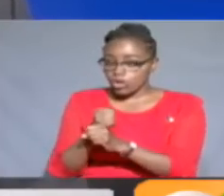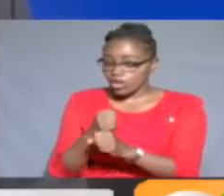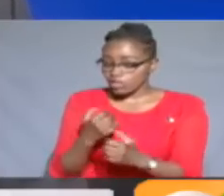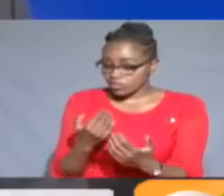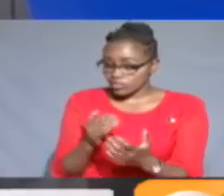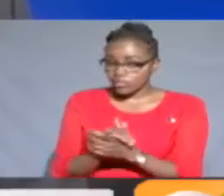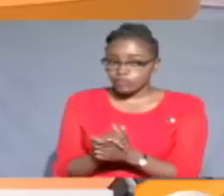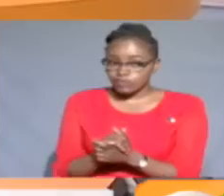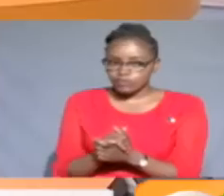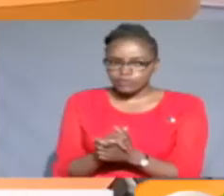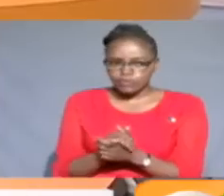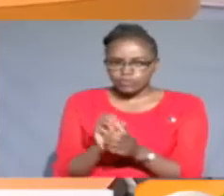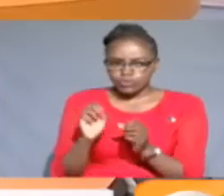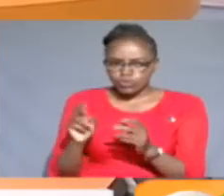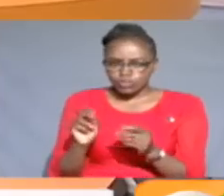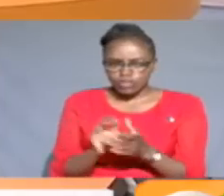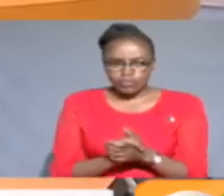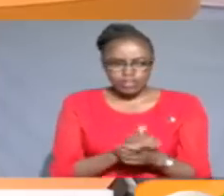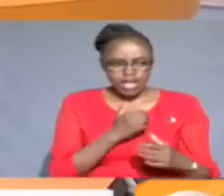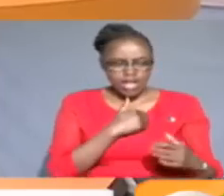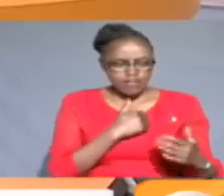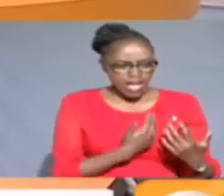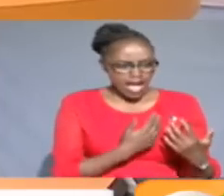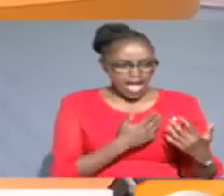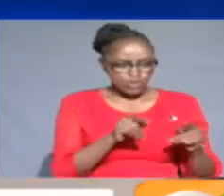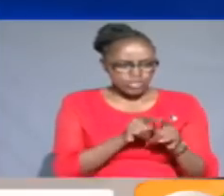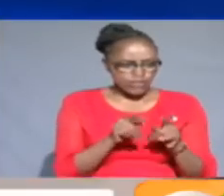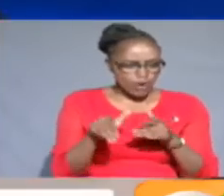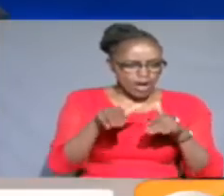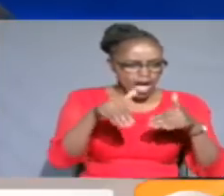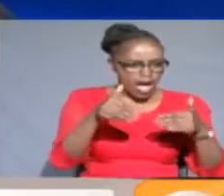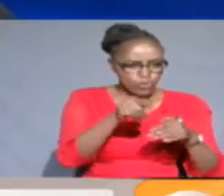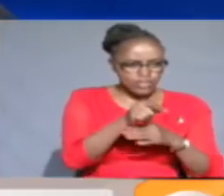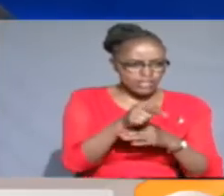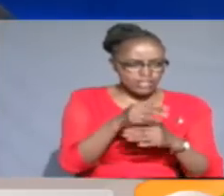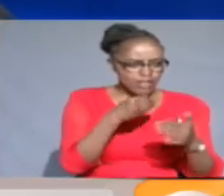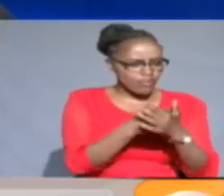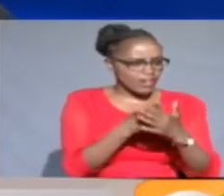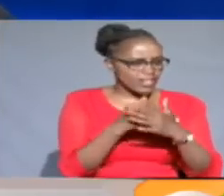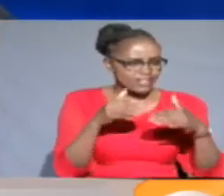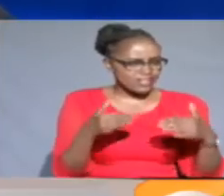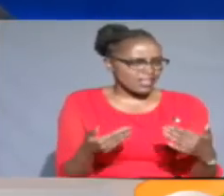in are in, you okay. Yeah. Do you have any modalities of how this probably should be financed?